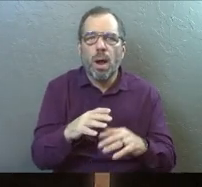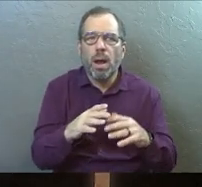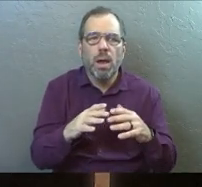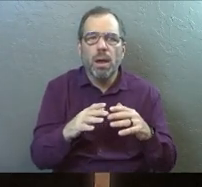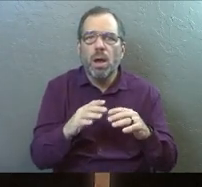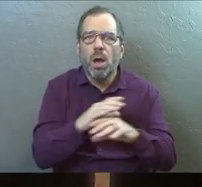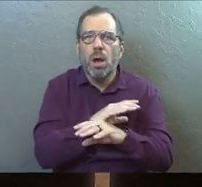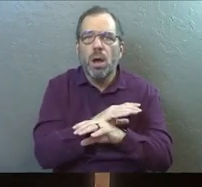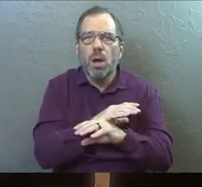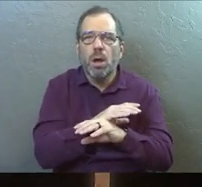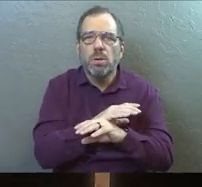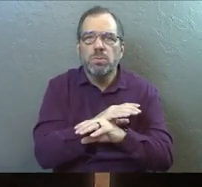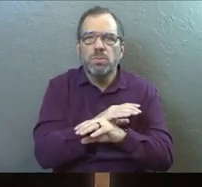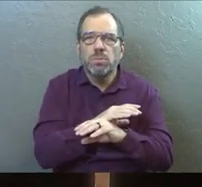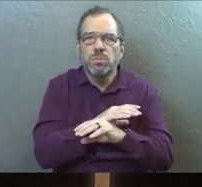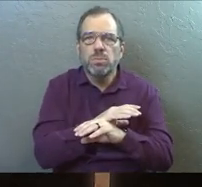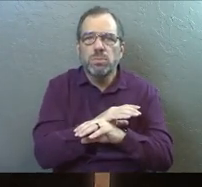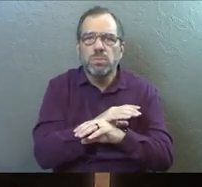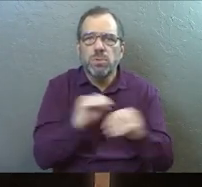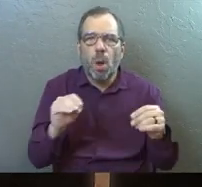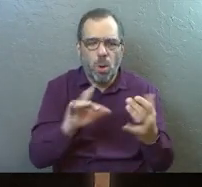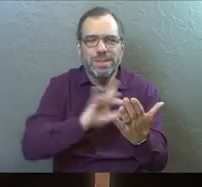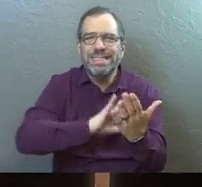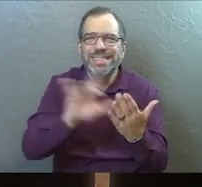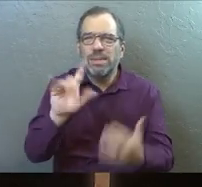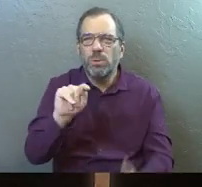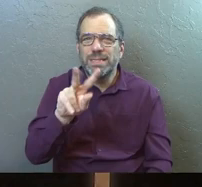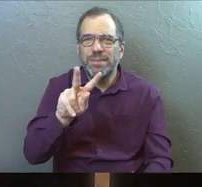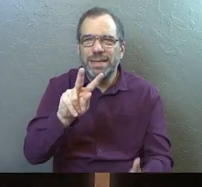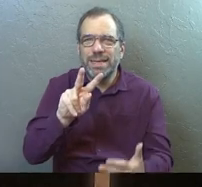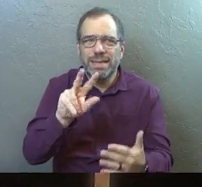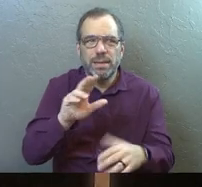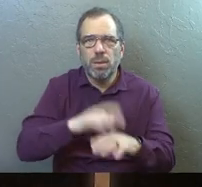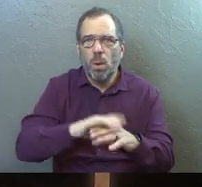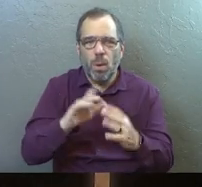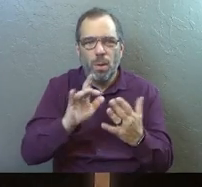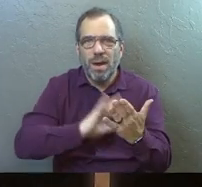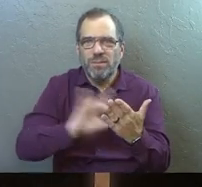fast. No screens. No screens, 21 days.